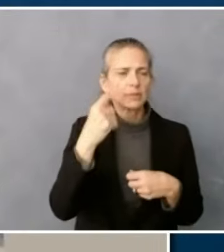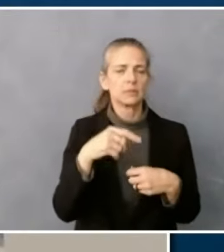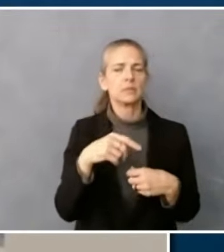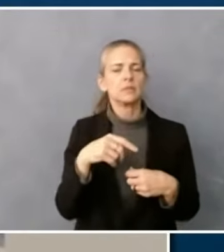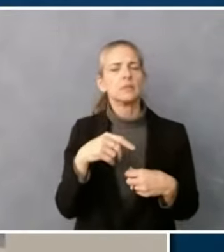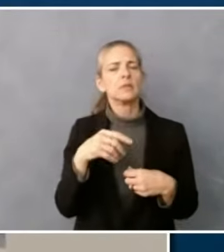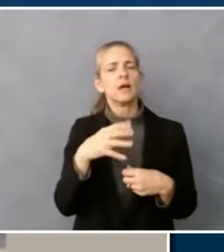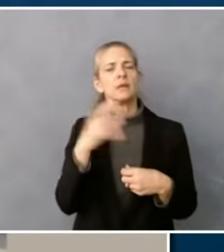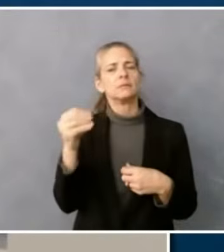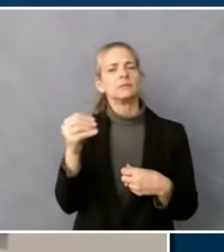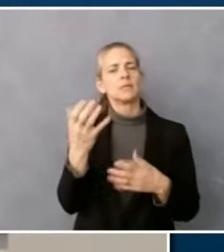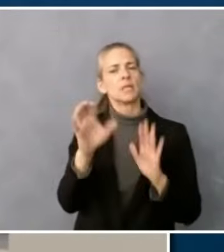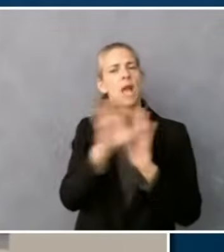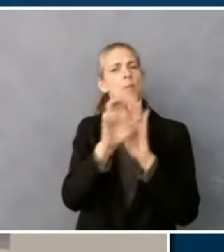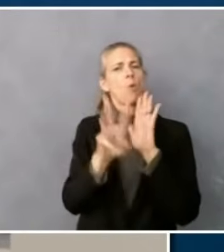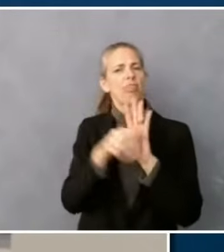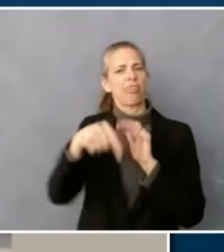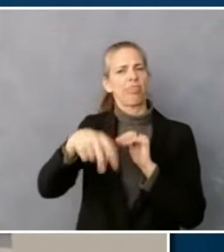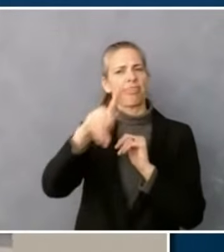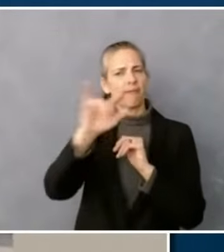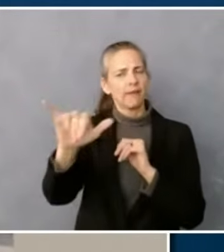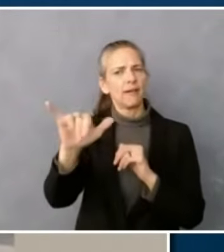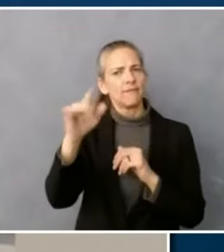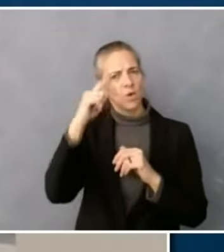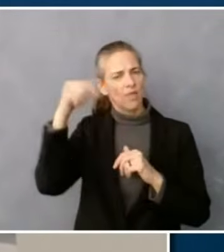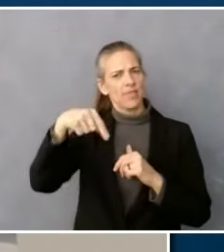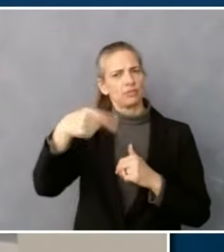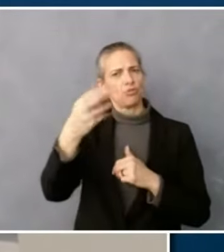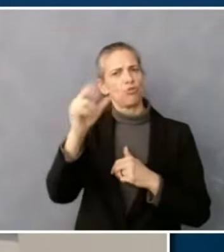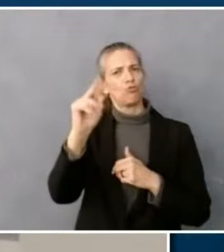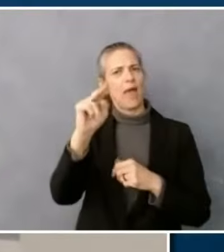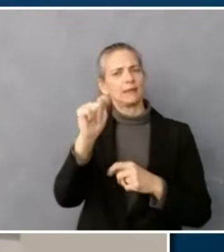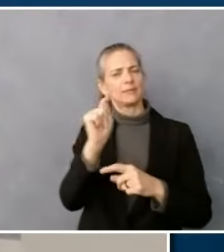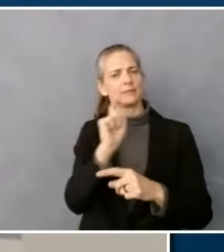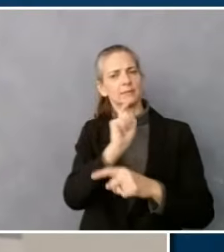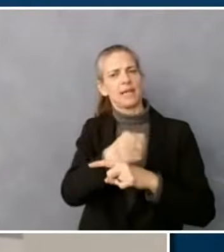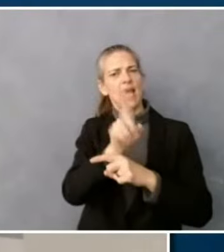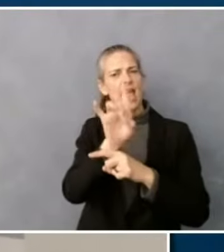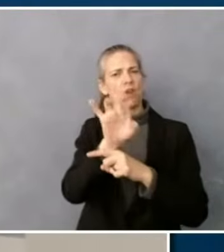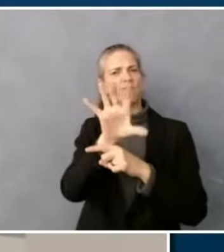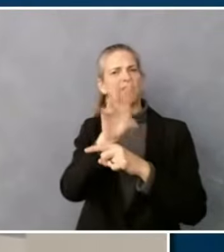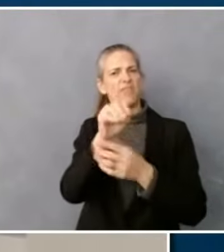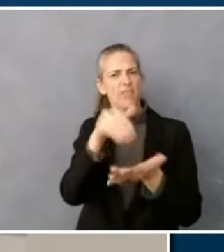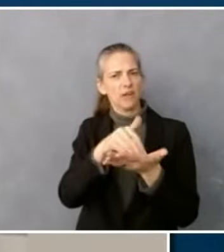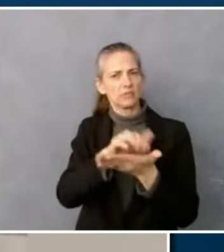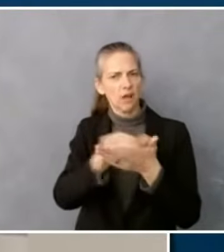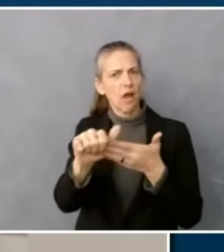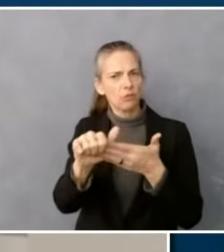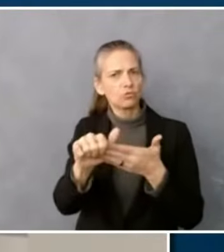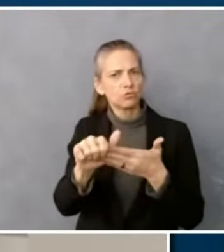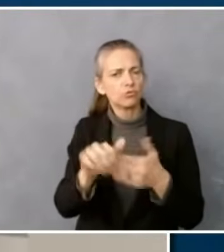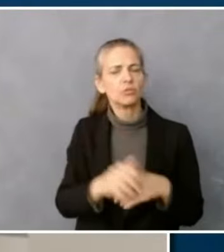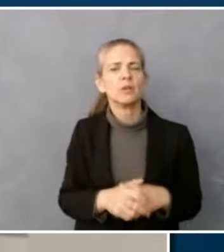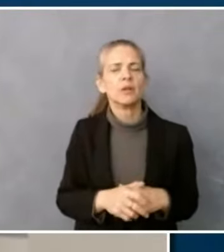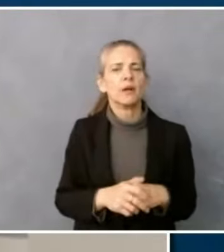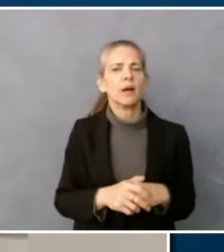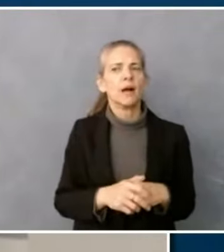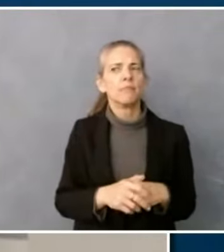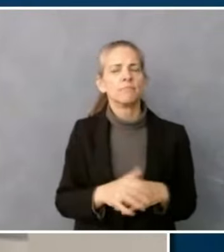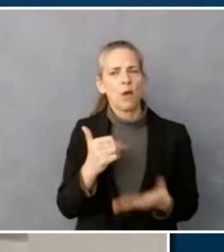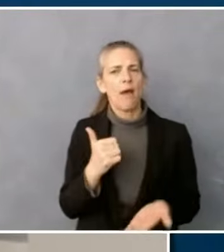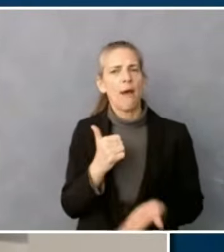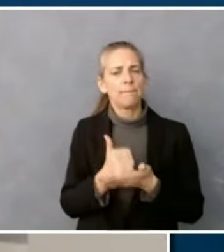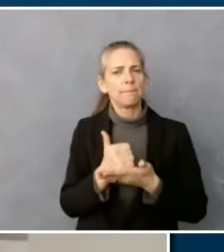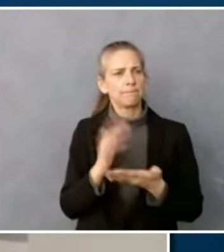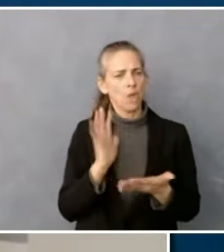the Commonwealth for this grant of $850,000 to help our